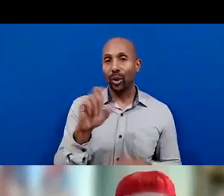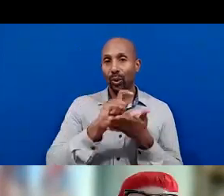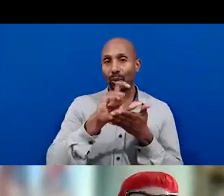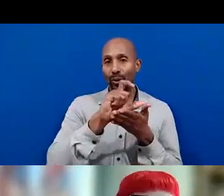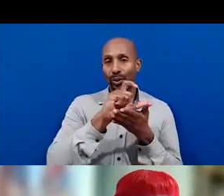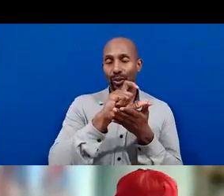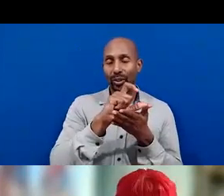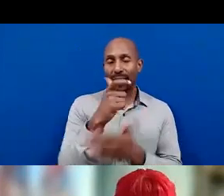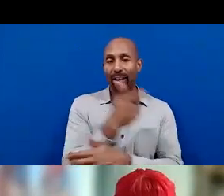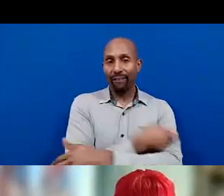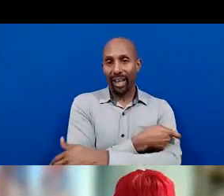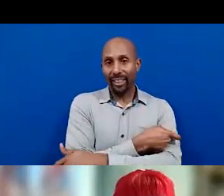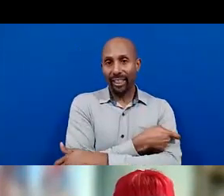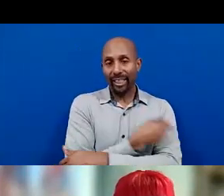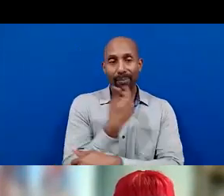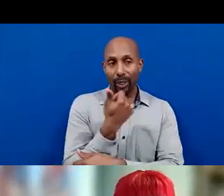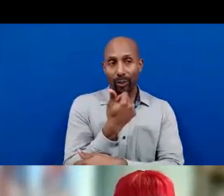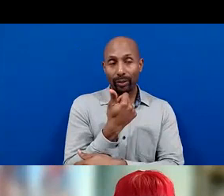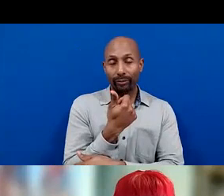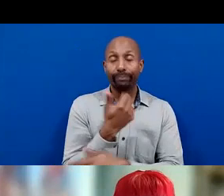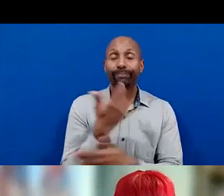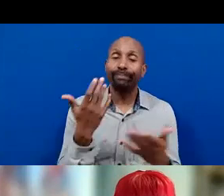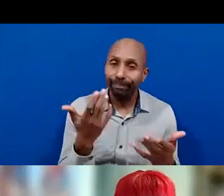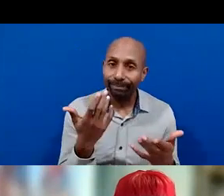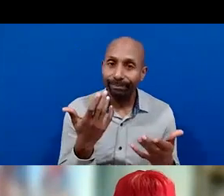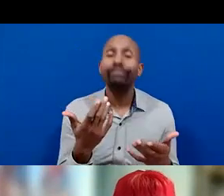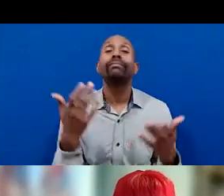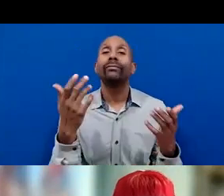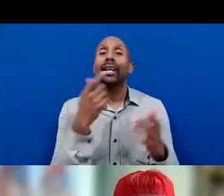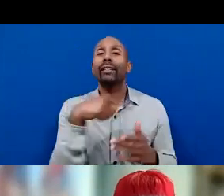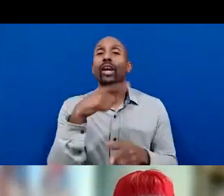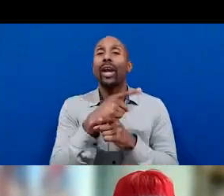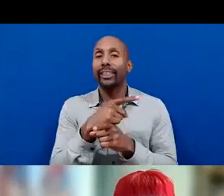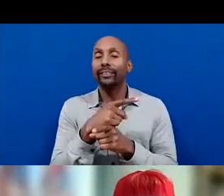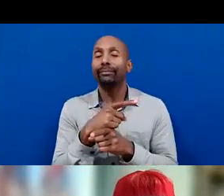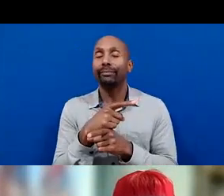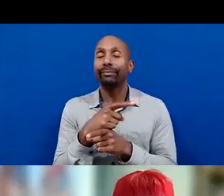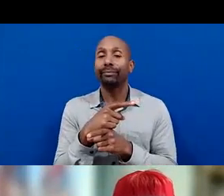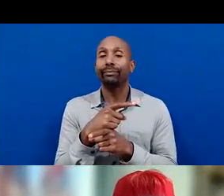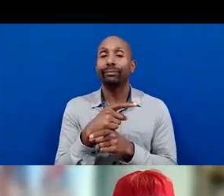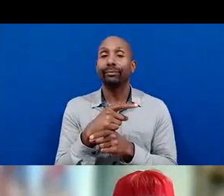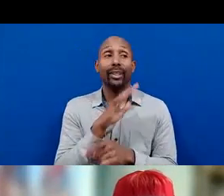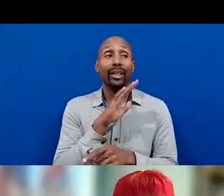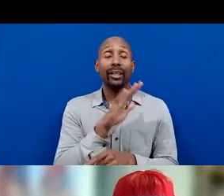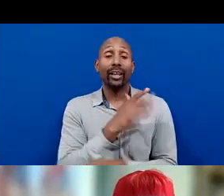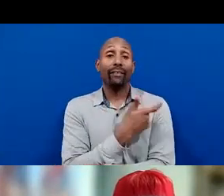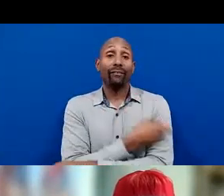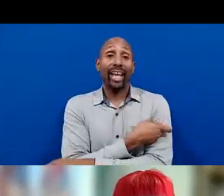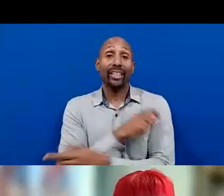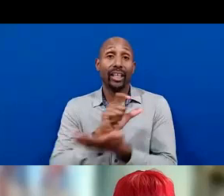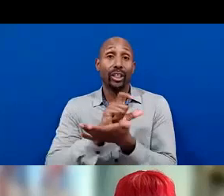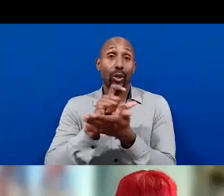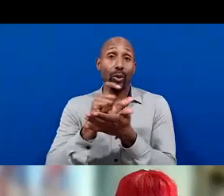better, and they were right. So the vaccine dose that they would use for 6 months to 4